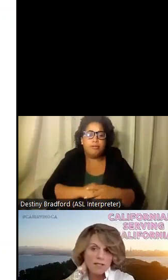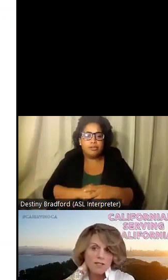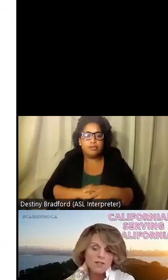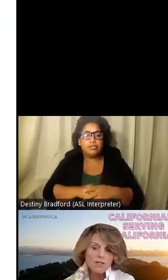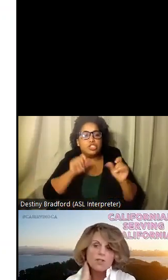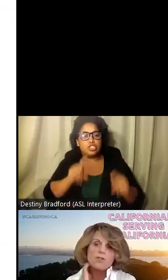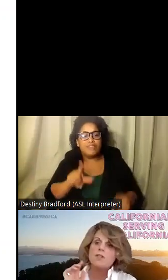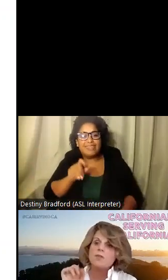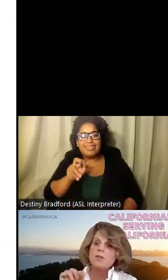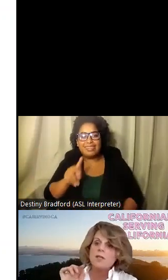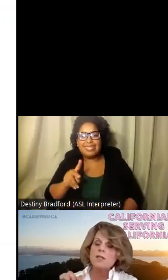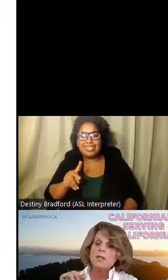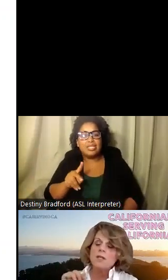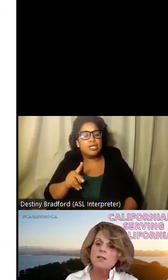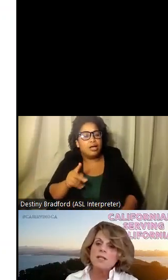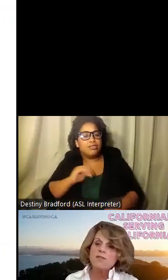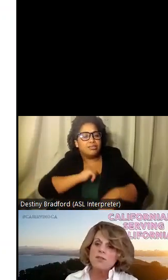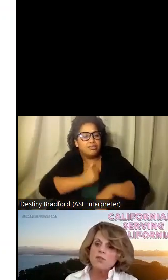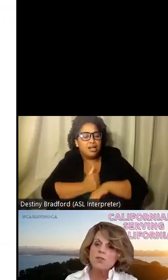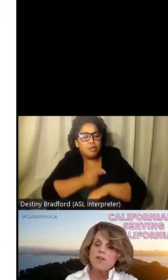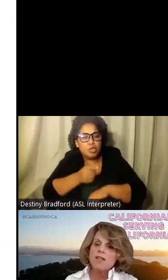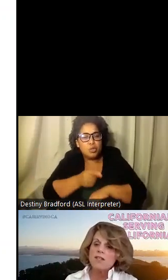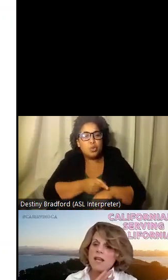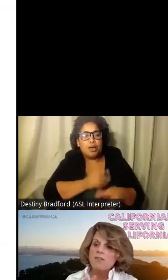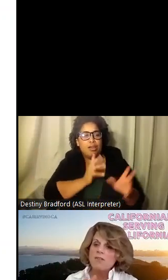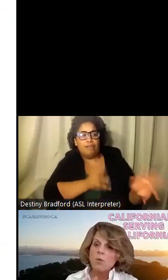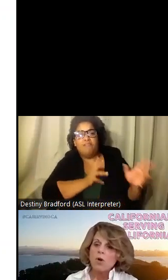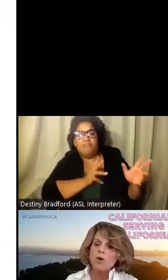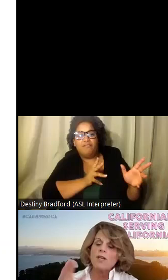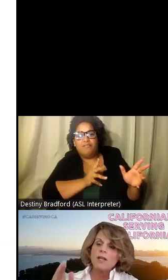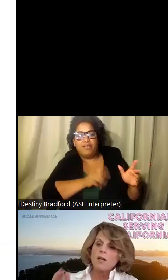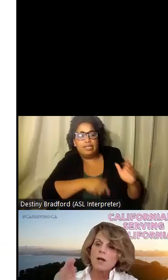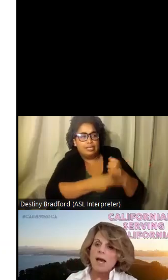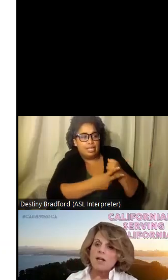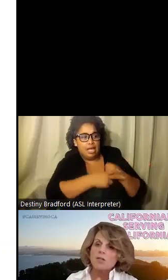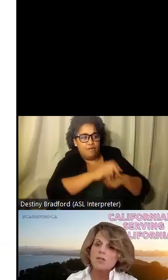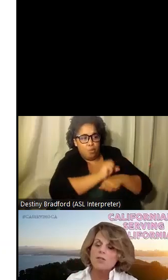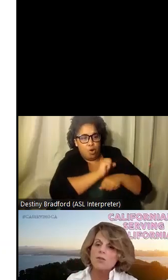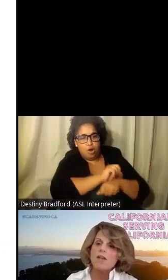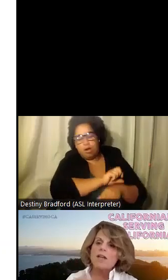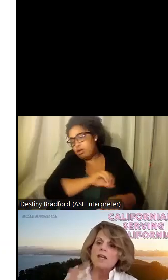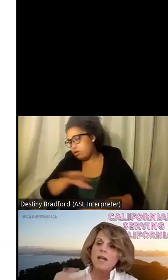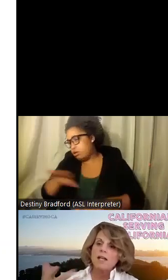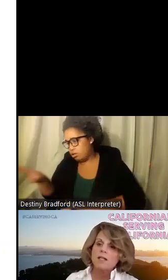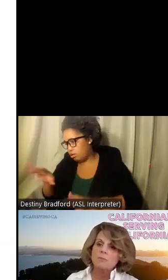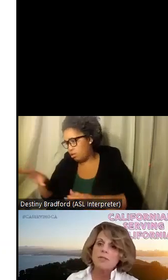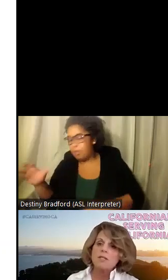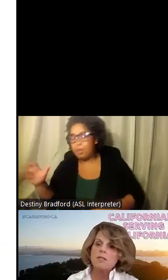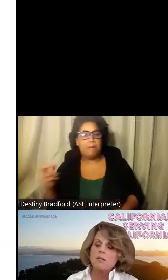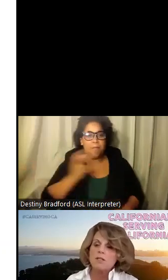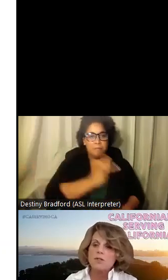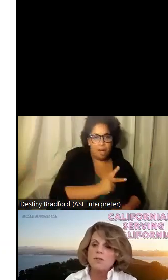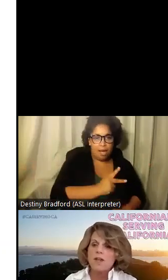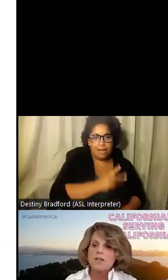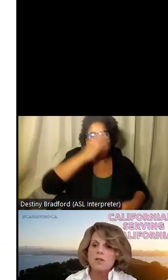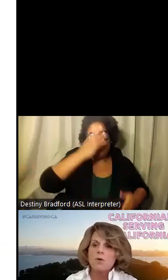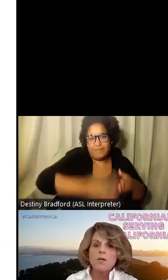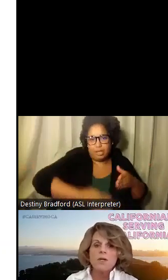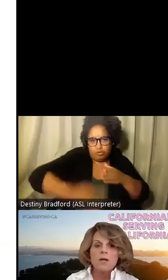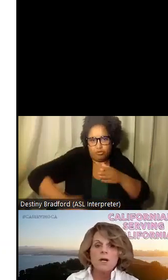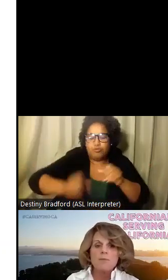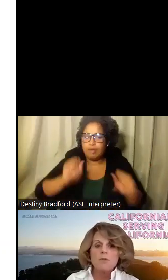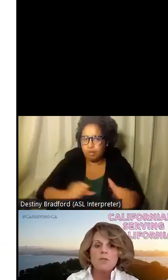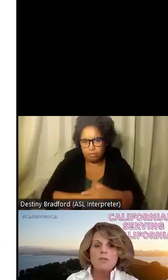survey link is such that you can leave the survey, save your work, and come back to the survey and complete the survey.